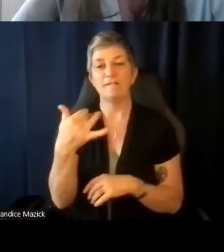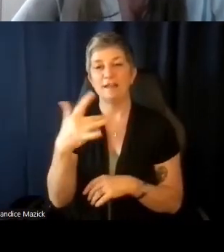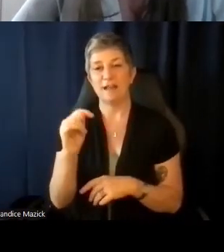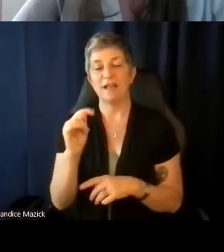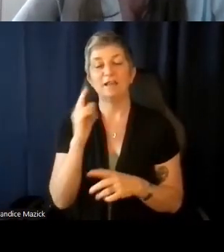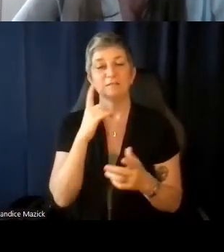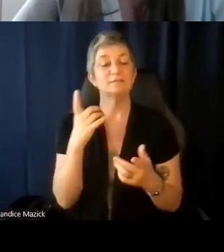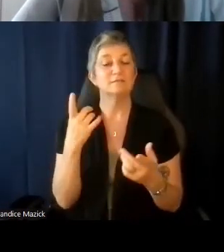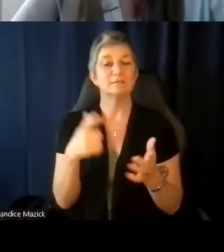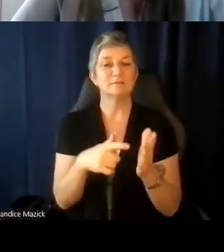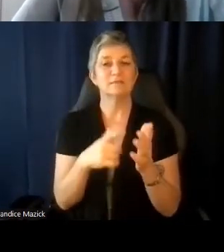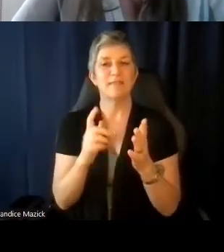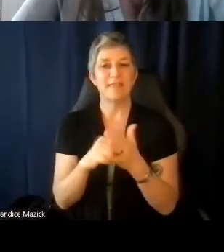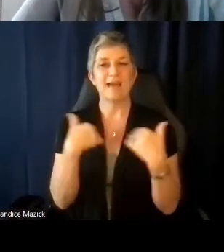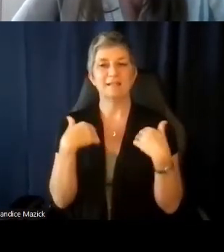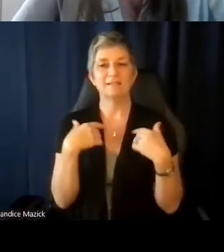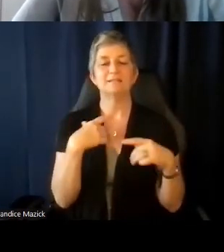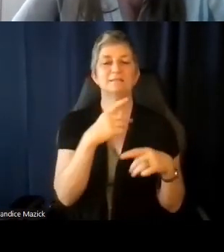have.